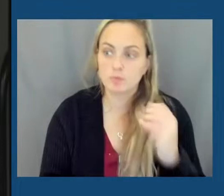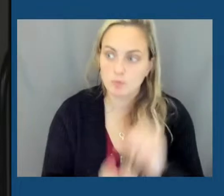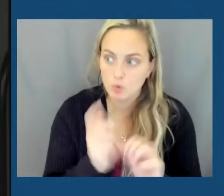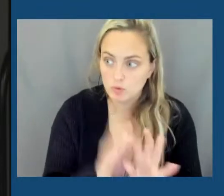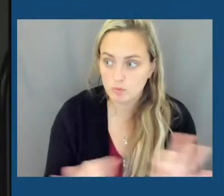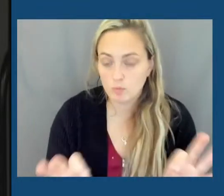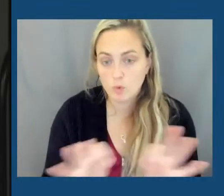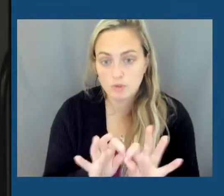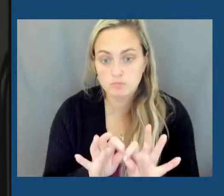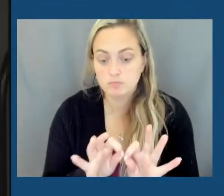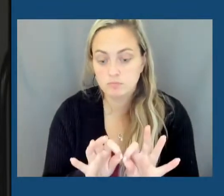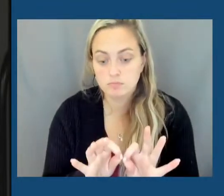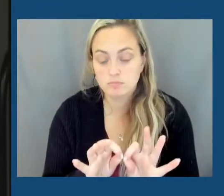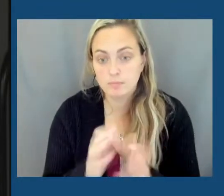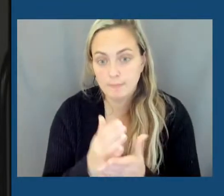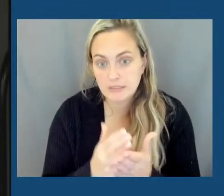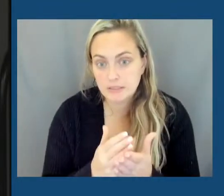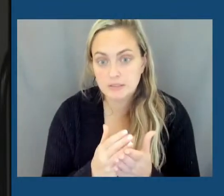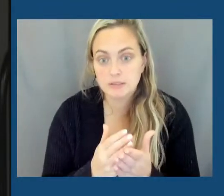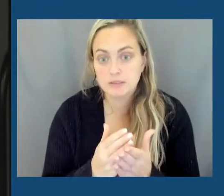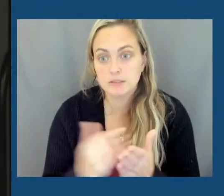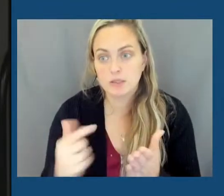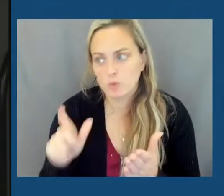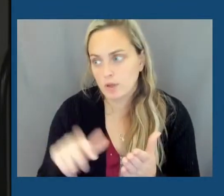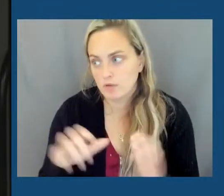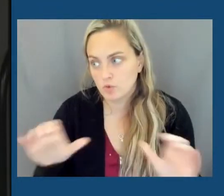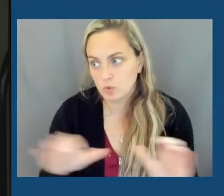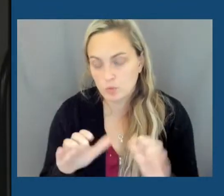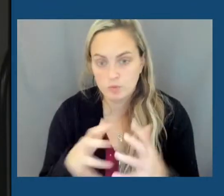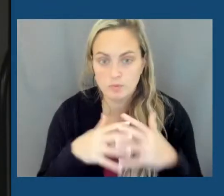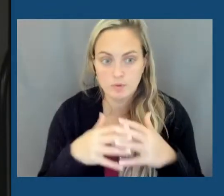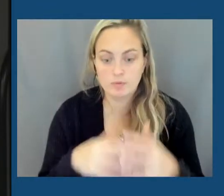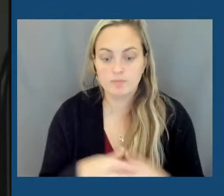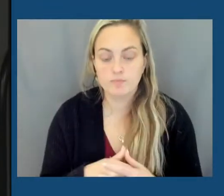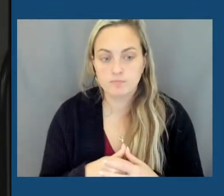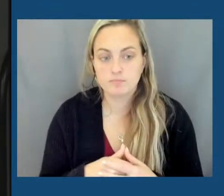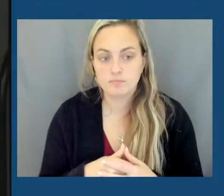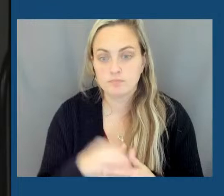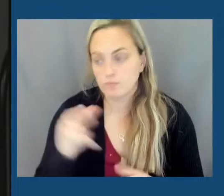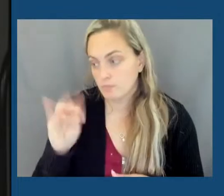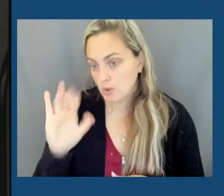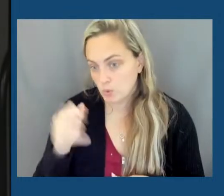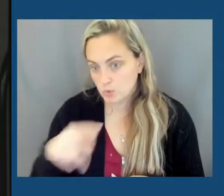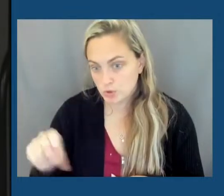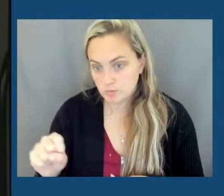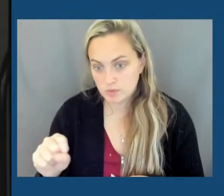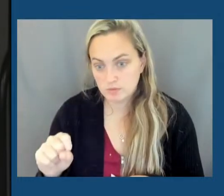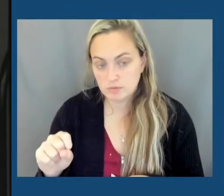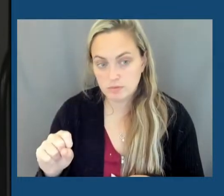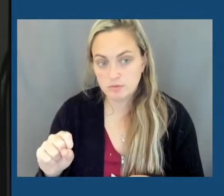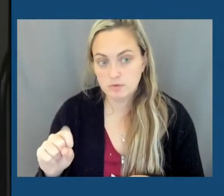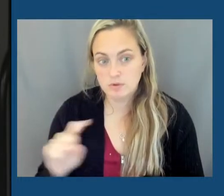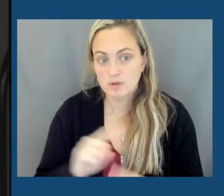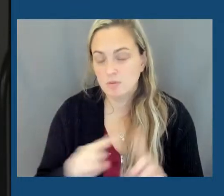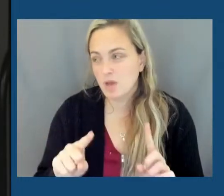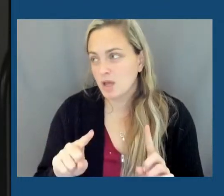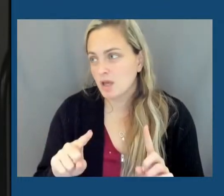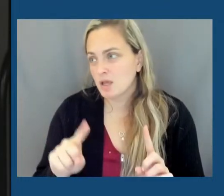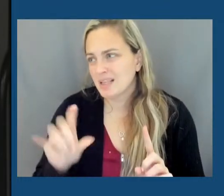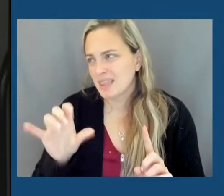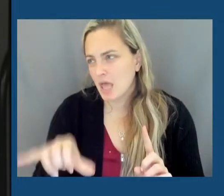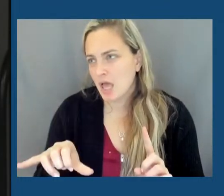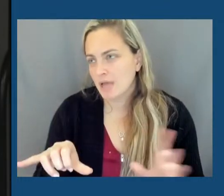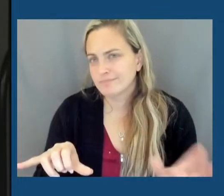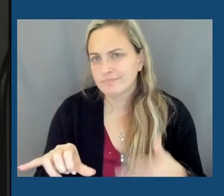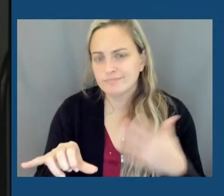important pieces that we have to do in America, microchips. But I just would, so that's